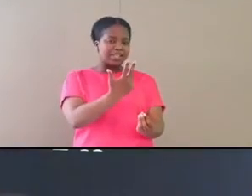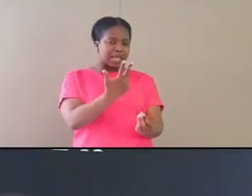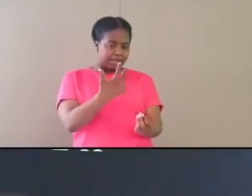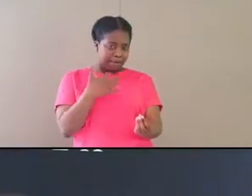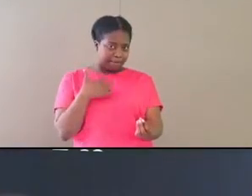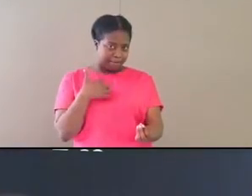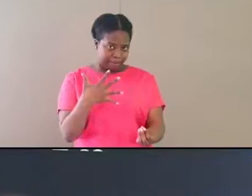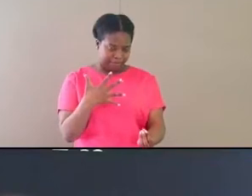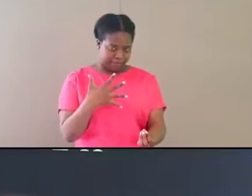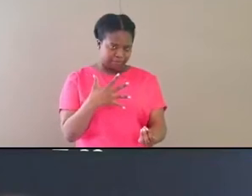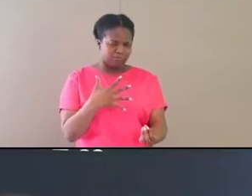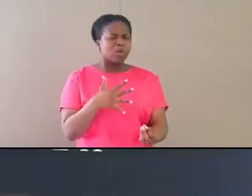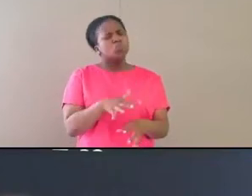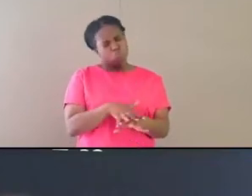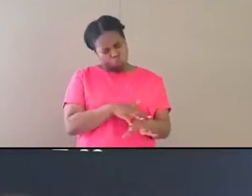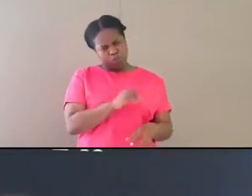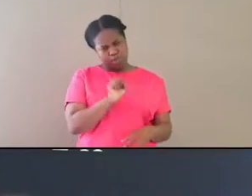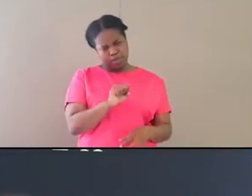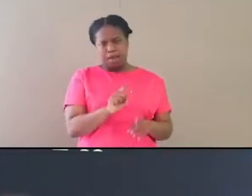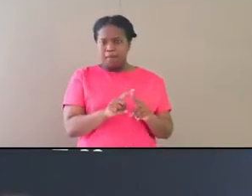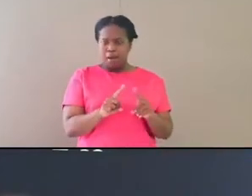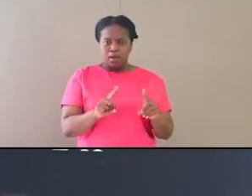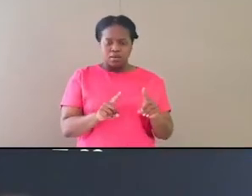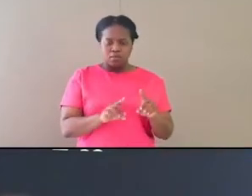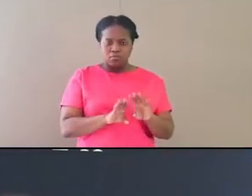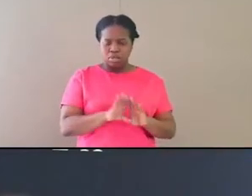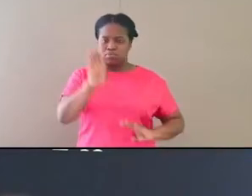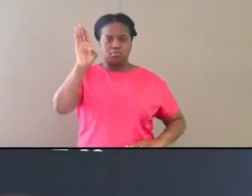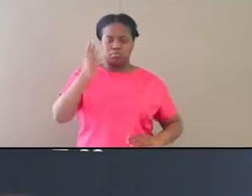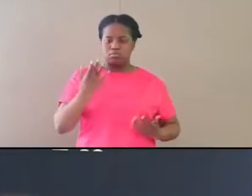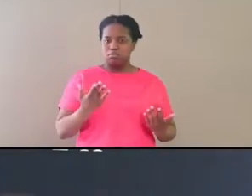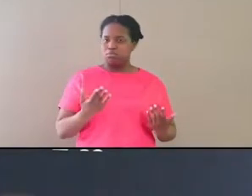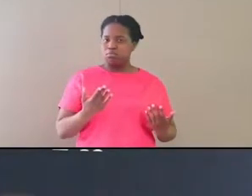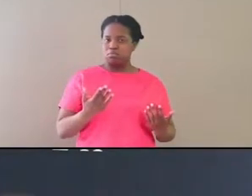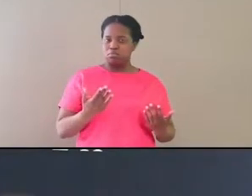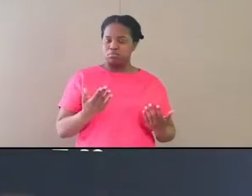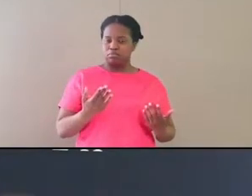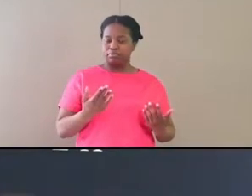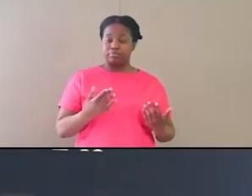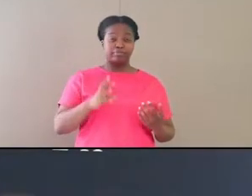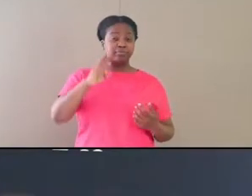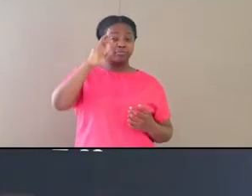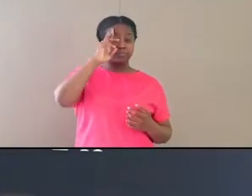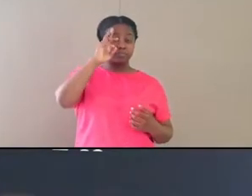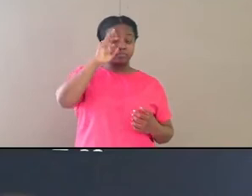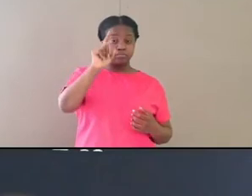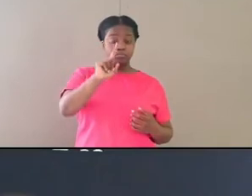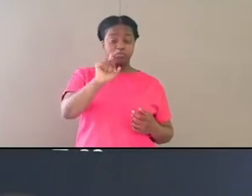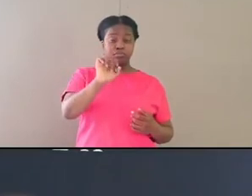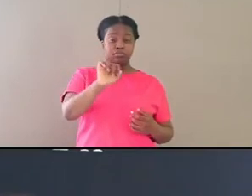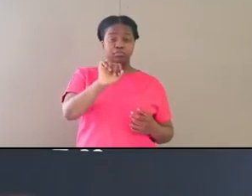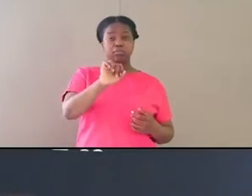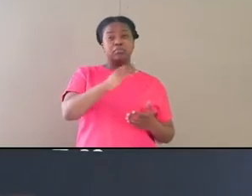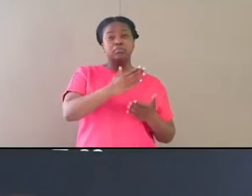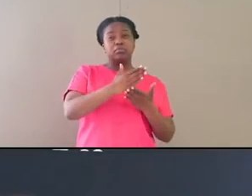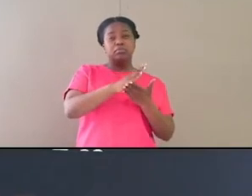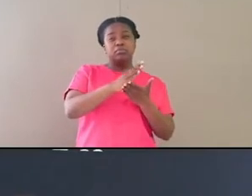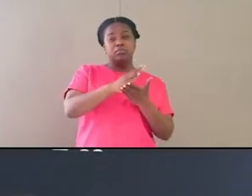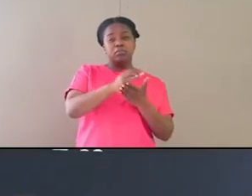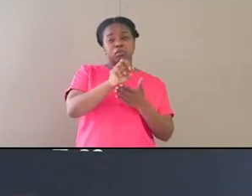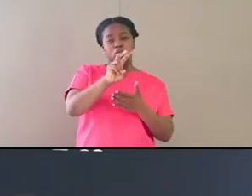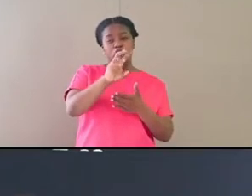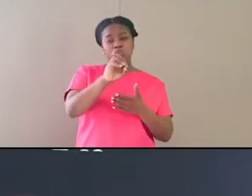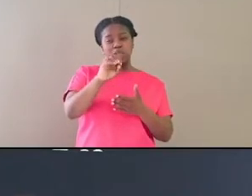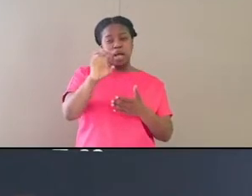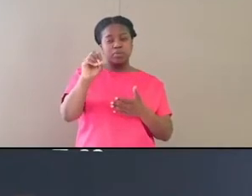but then it literally takes off. I also want to say that we must remember that in the mid-2000s, we had